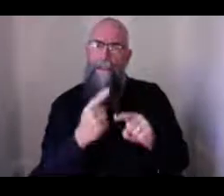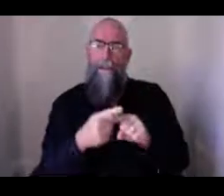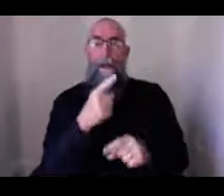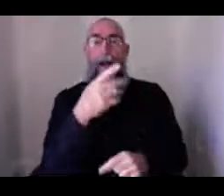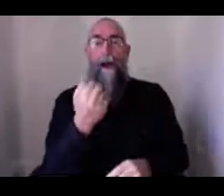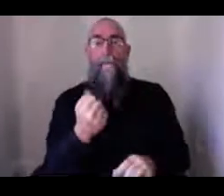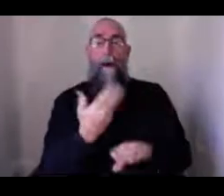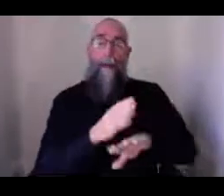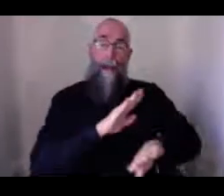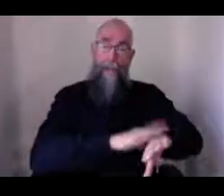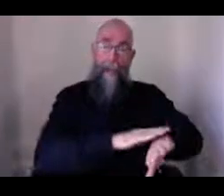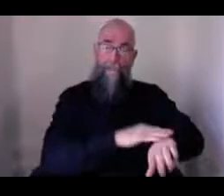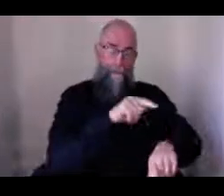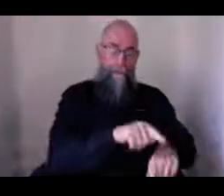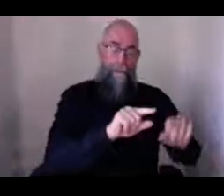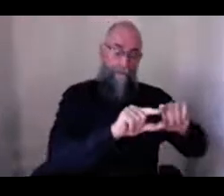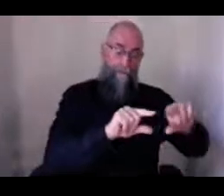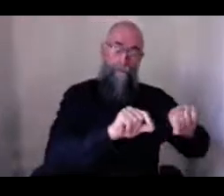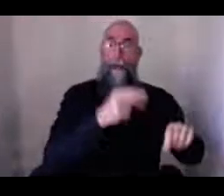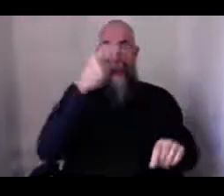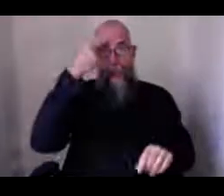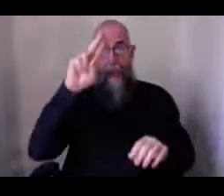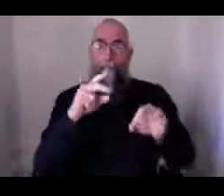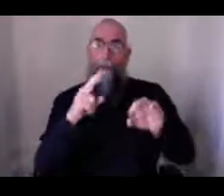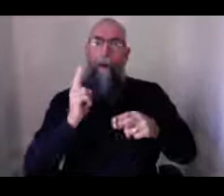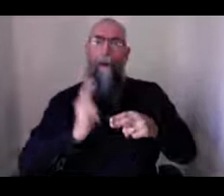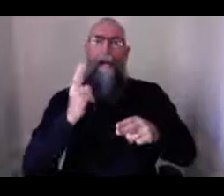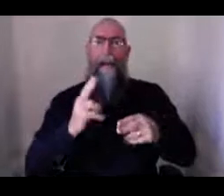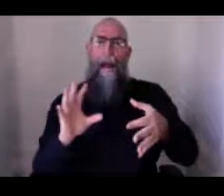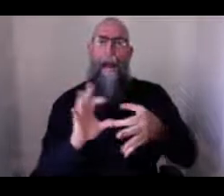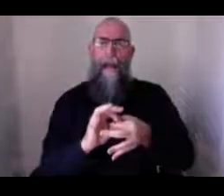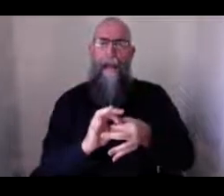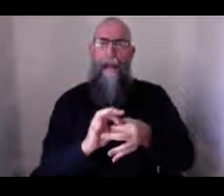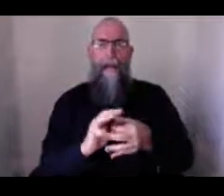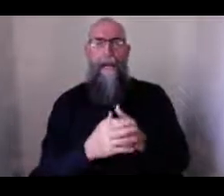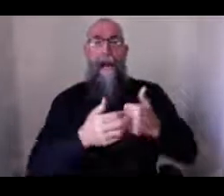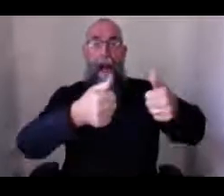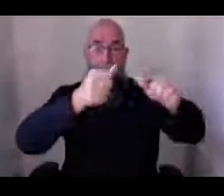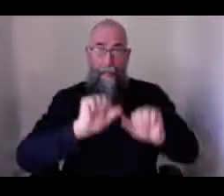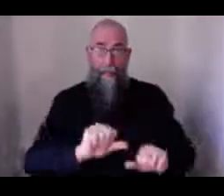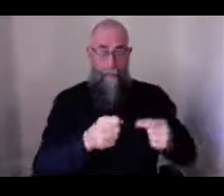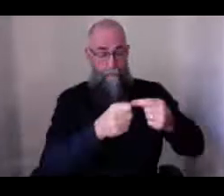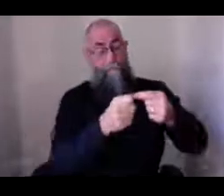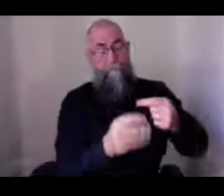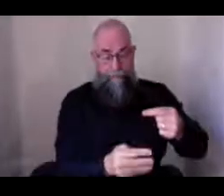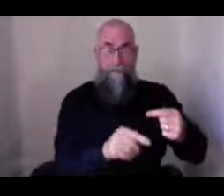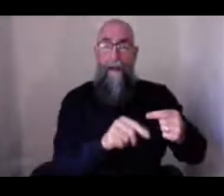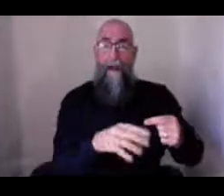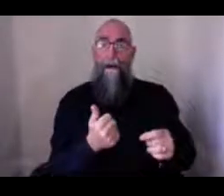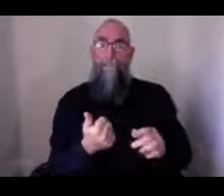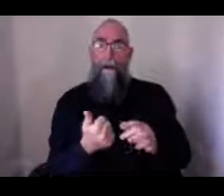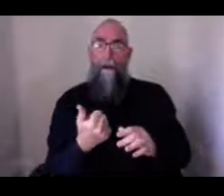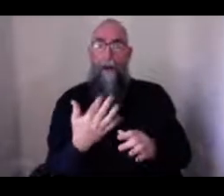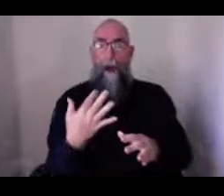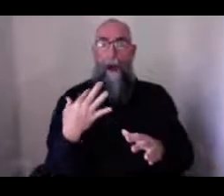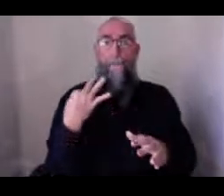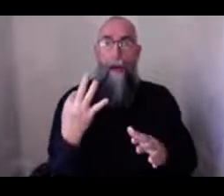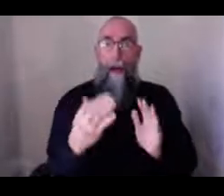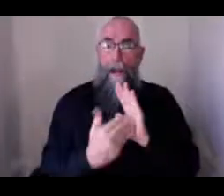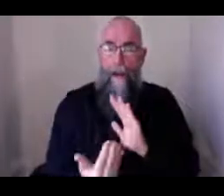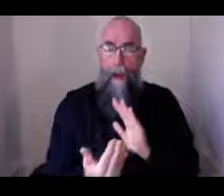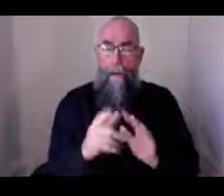Quick Links. In the drop-down list below that, there is an Apply Now button or section that you can